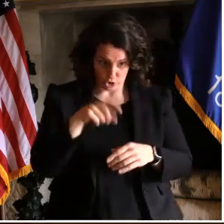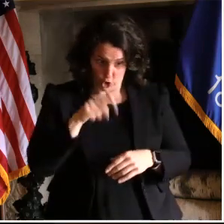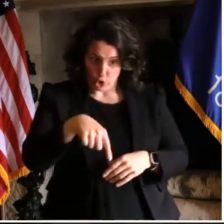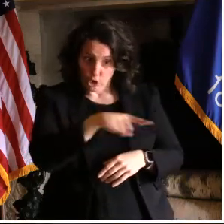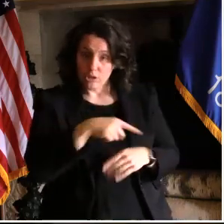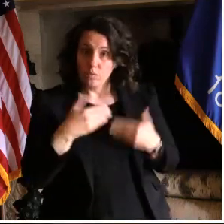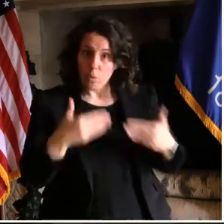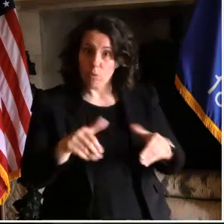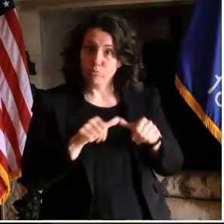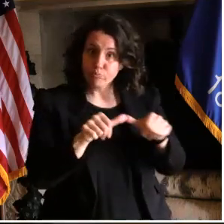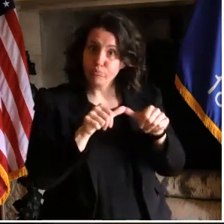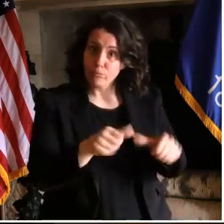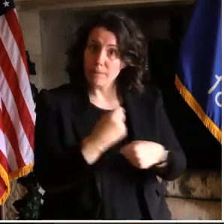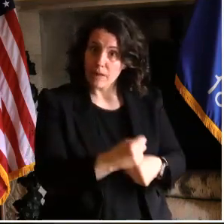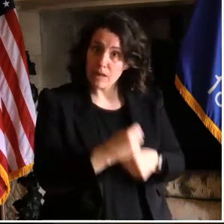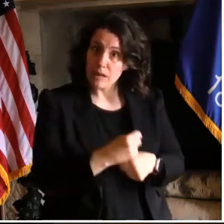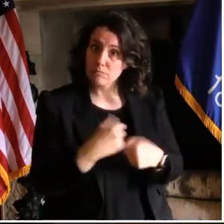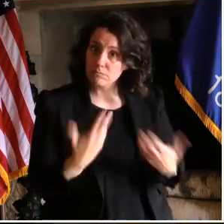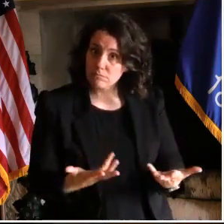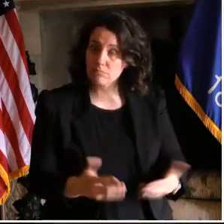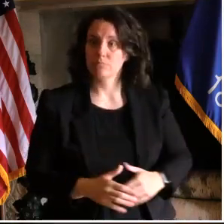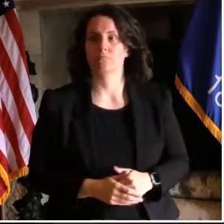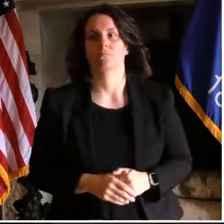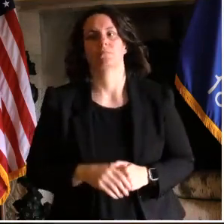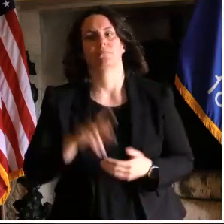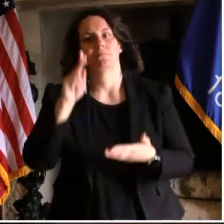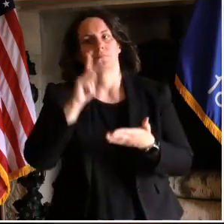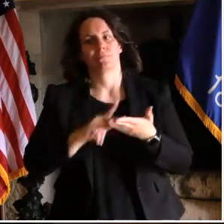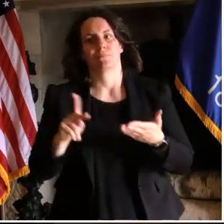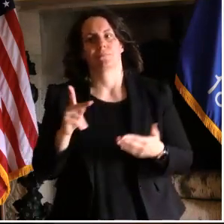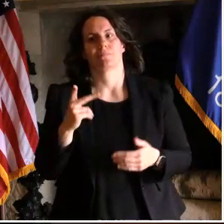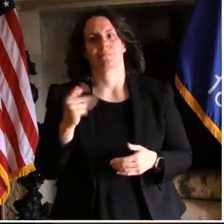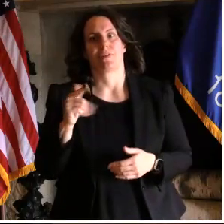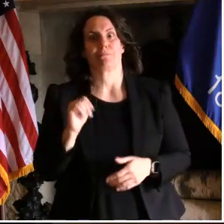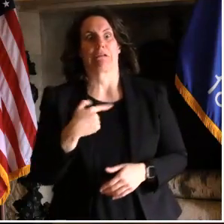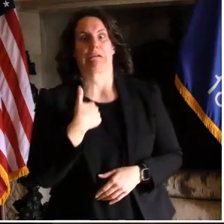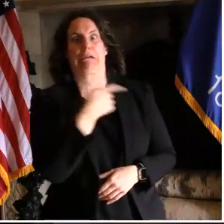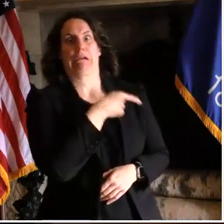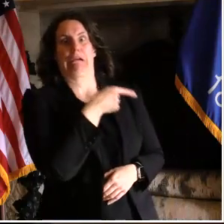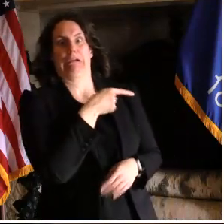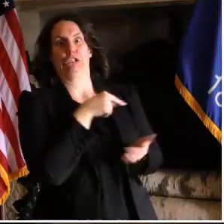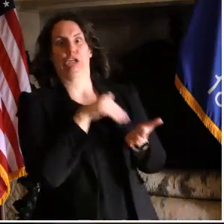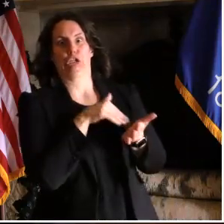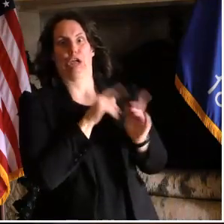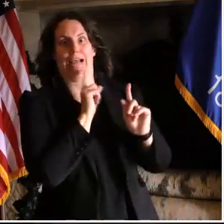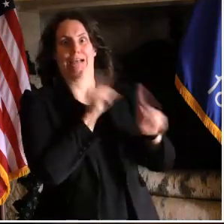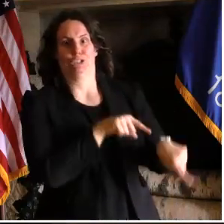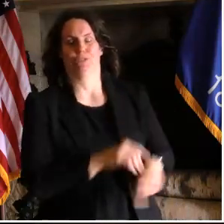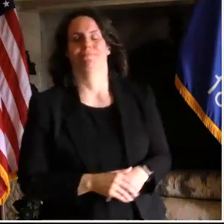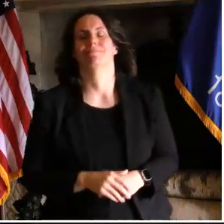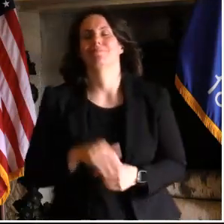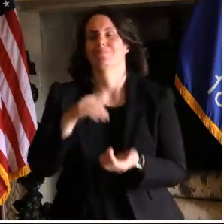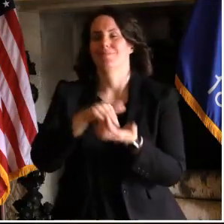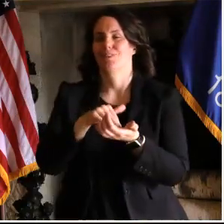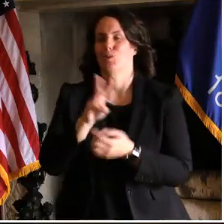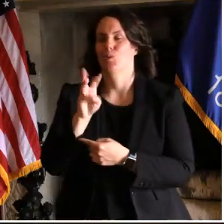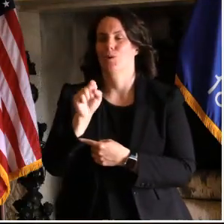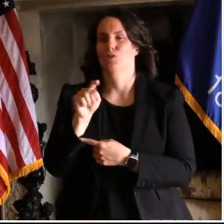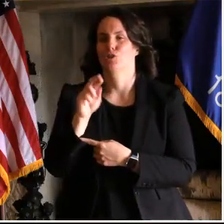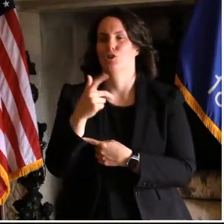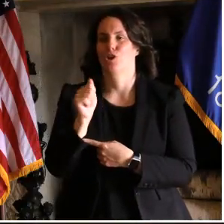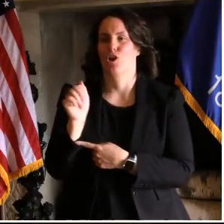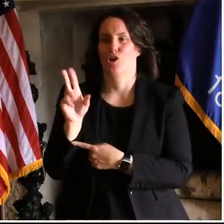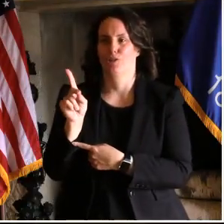the doctor in the room answer that question. Sure. I think in a contingency or crisis situation, we look for all